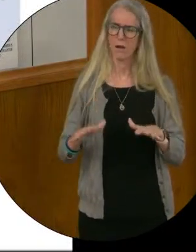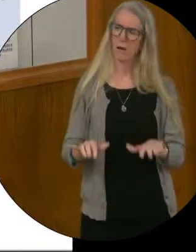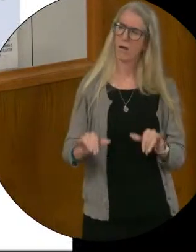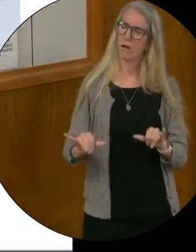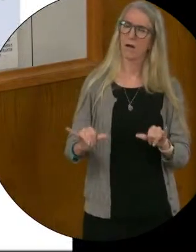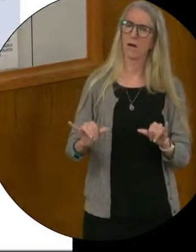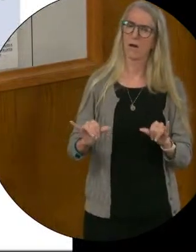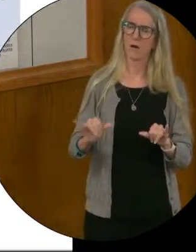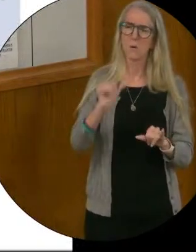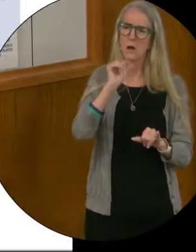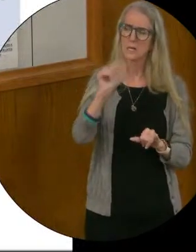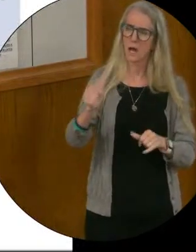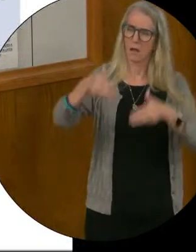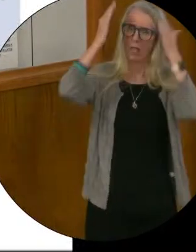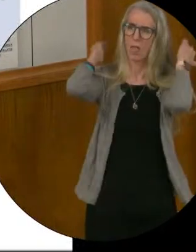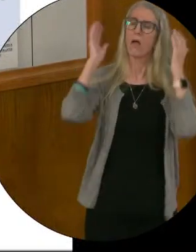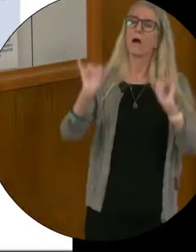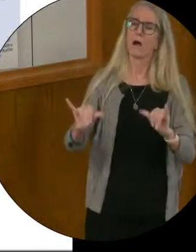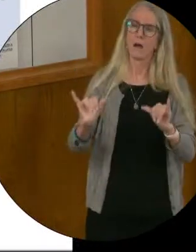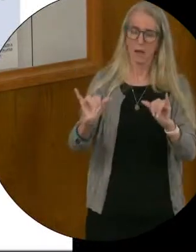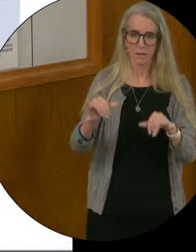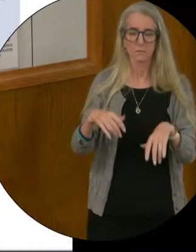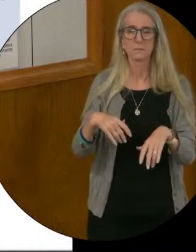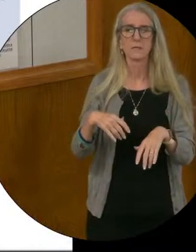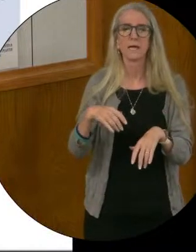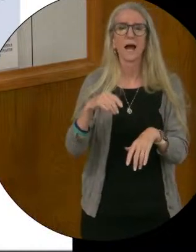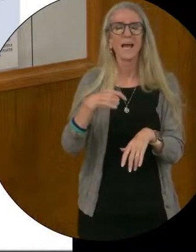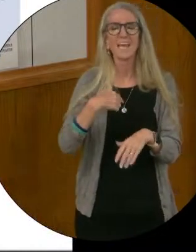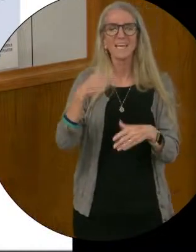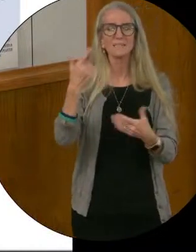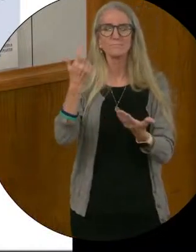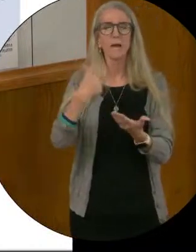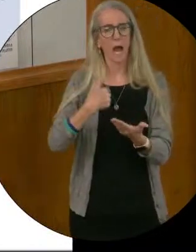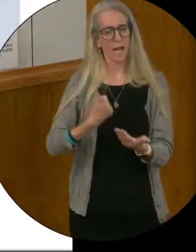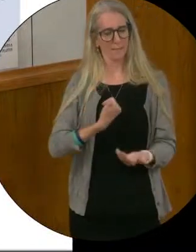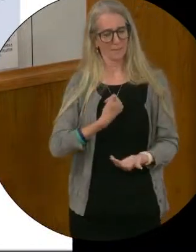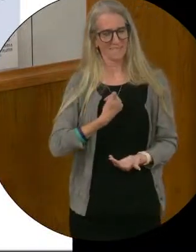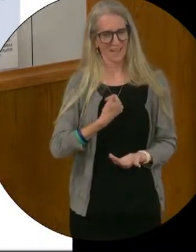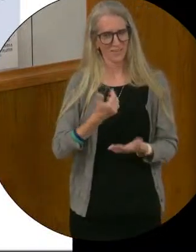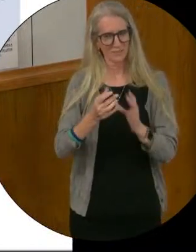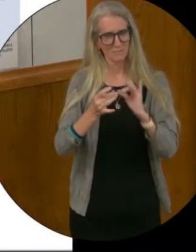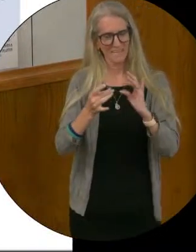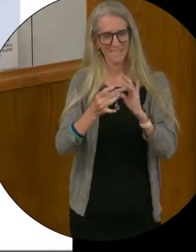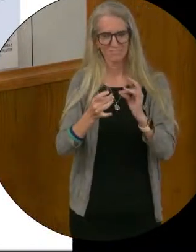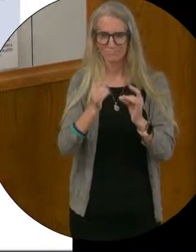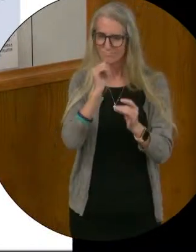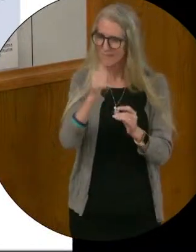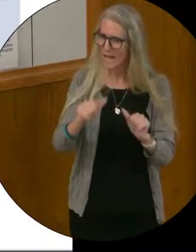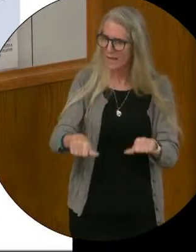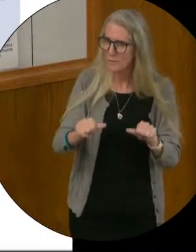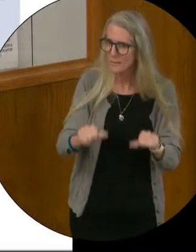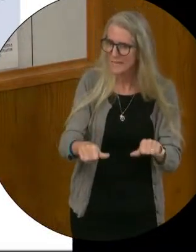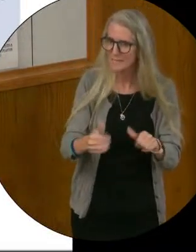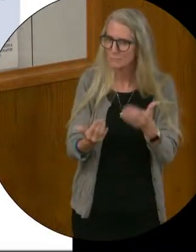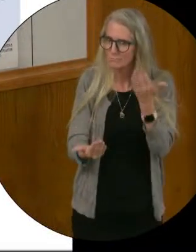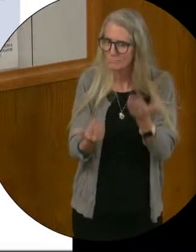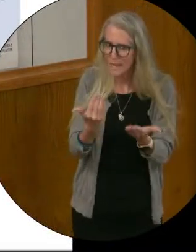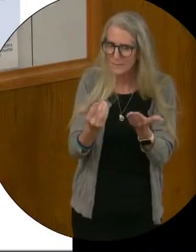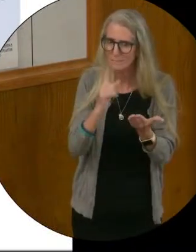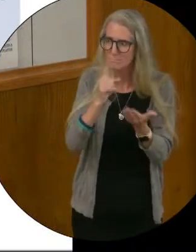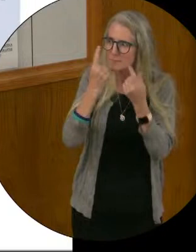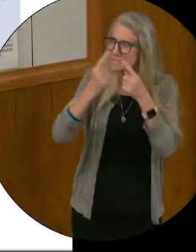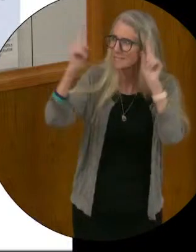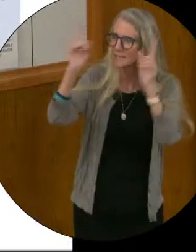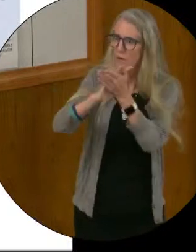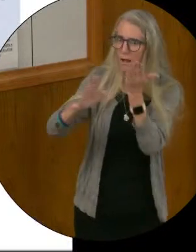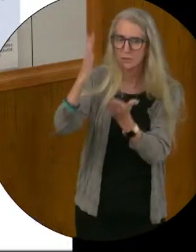and diminishes that idea. And I speak from this personally of you don't have the ability to maybe be successful in college because